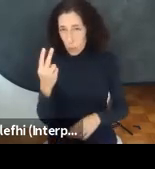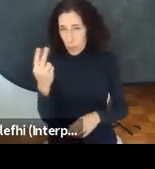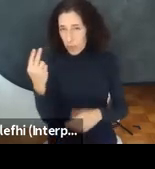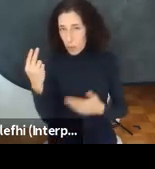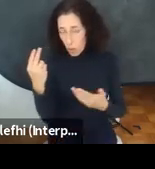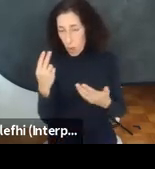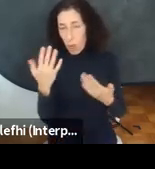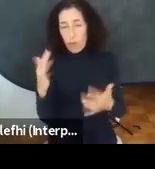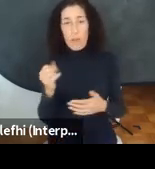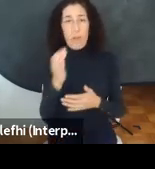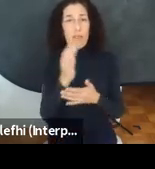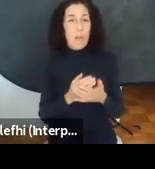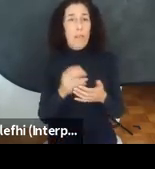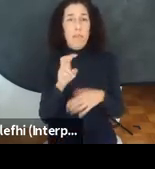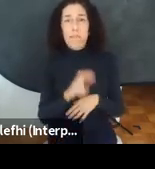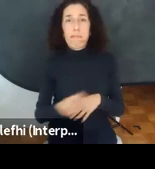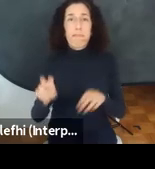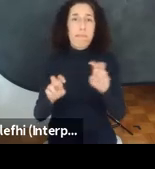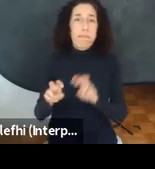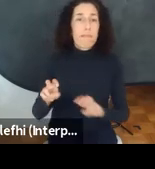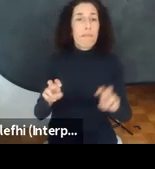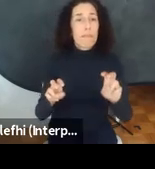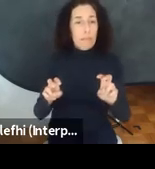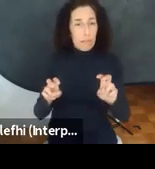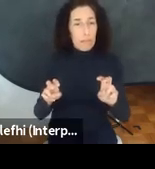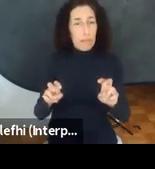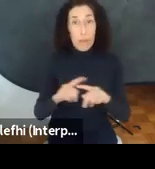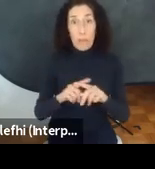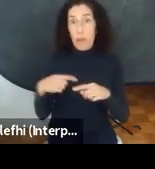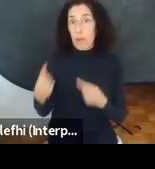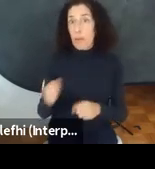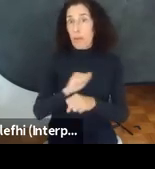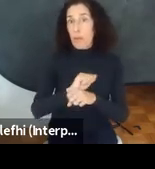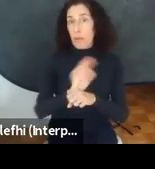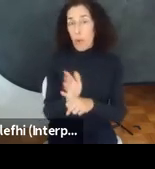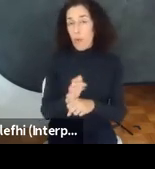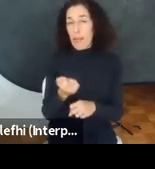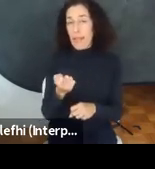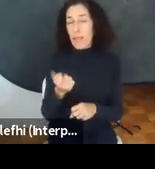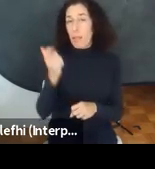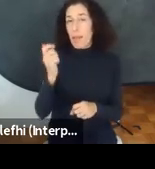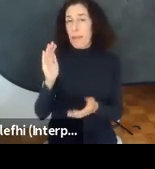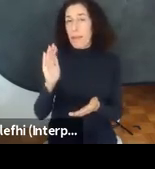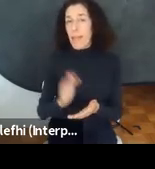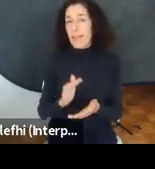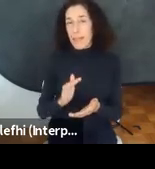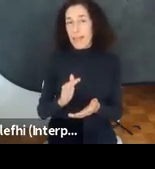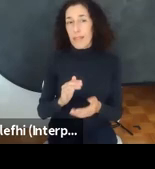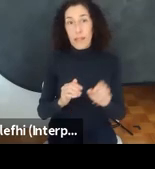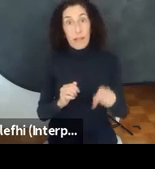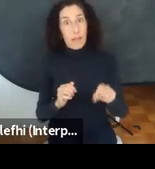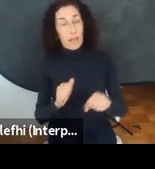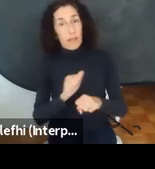little bit of traveling. But ever since the COVID, we kind of slowed down a little bit, but we still want to keep. Yeah, COVID is